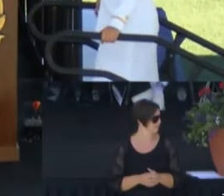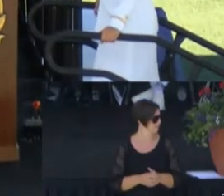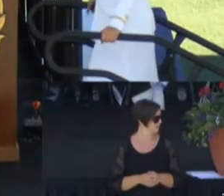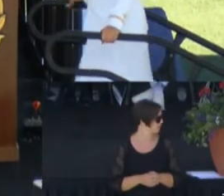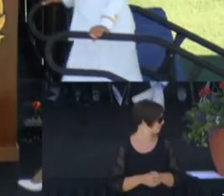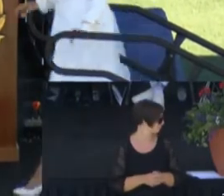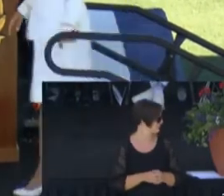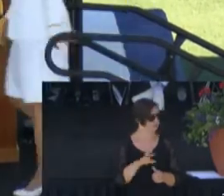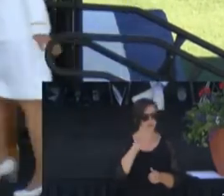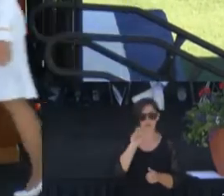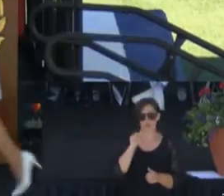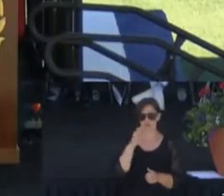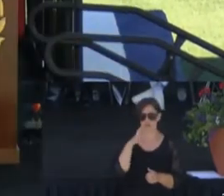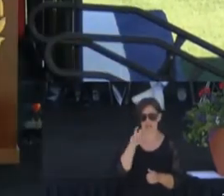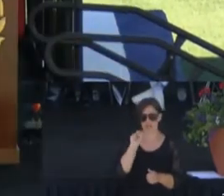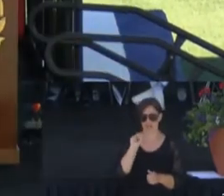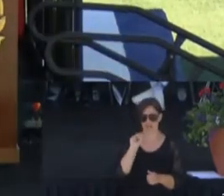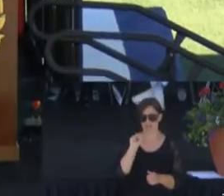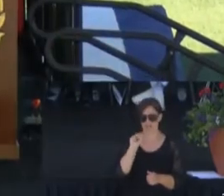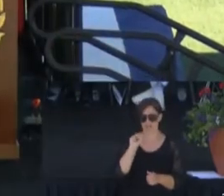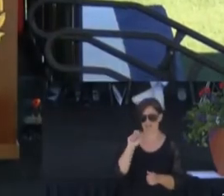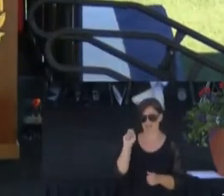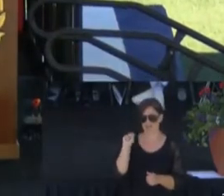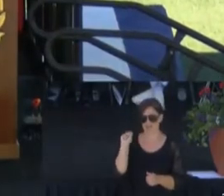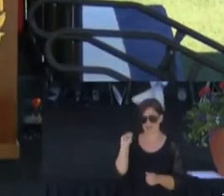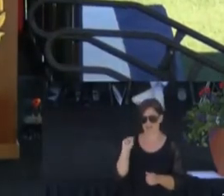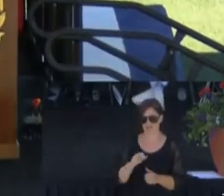Reagan Grace Strombach.